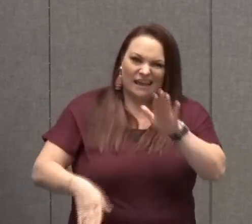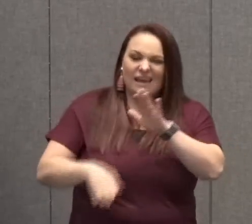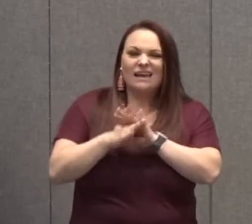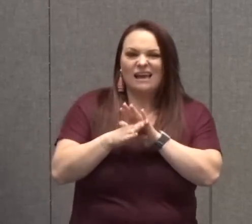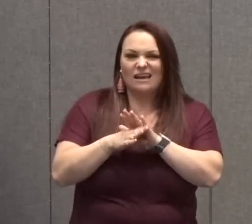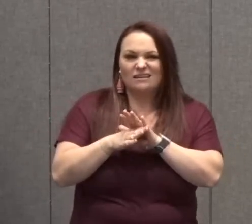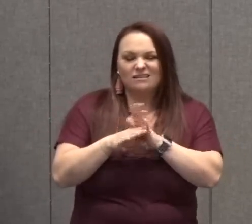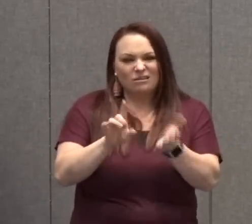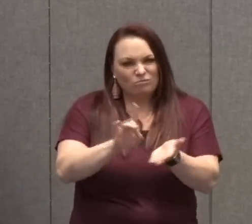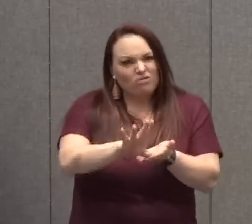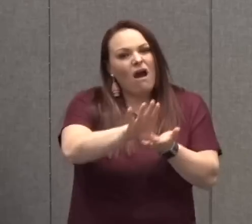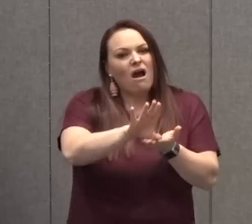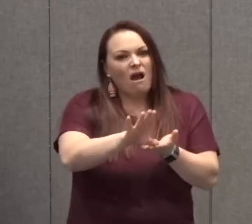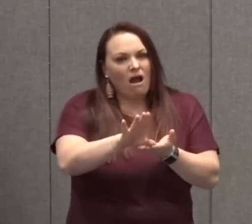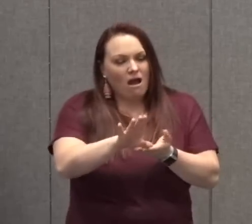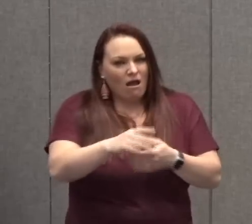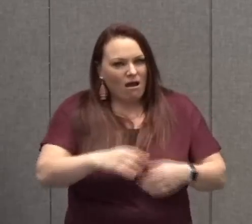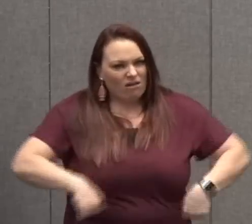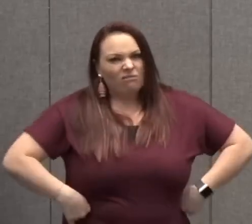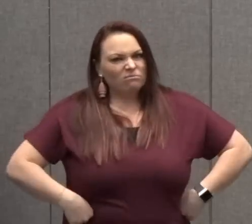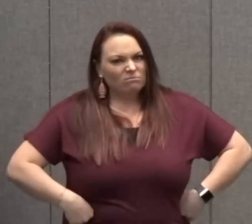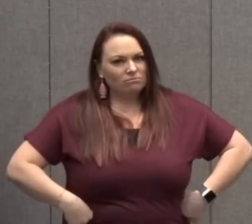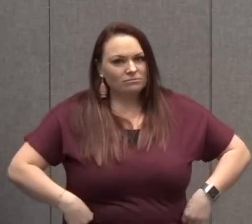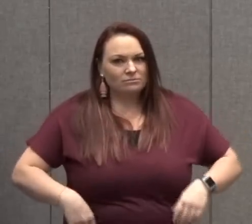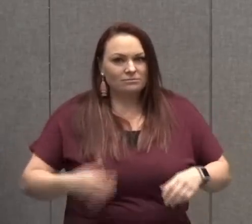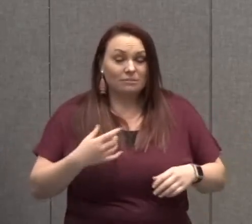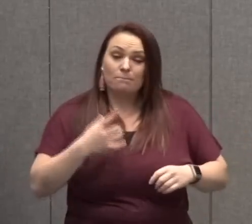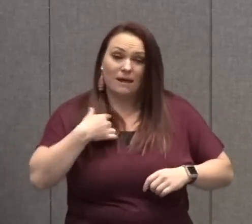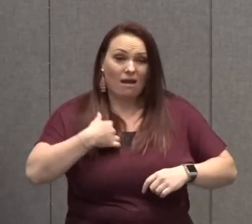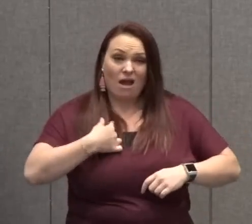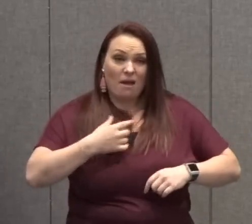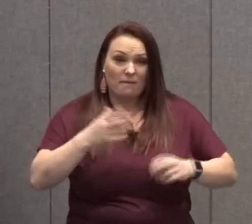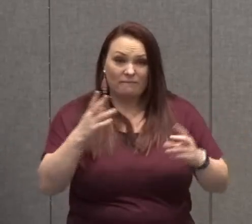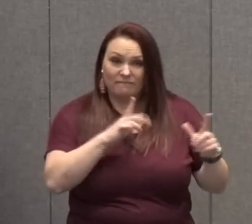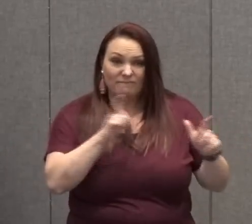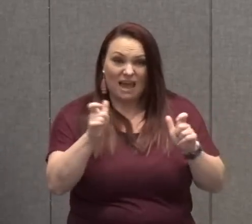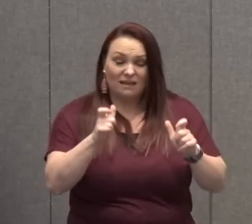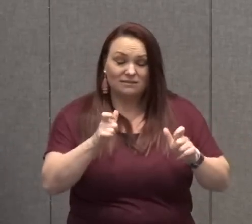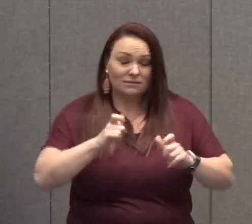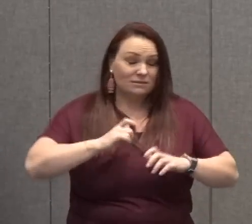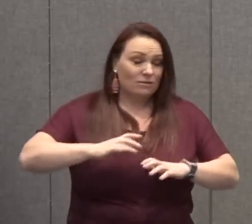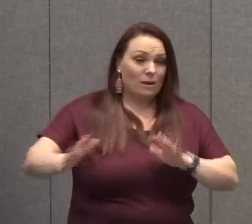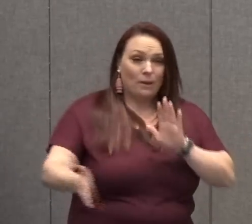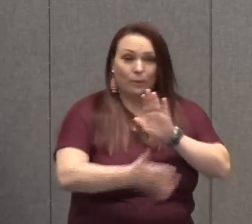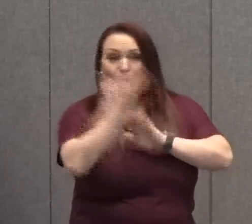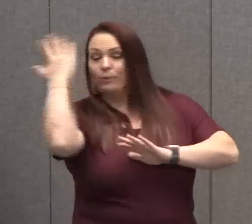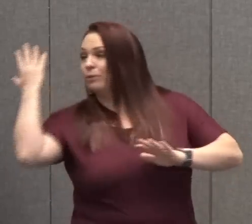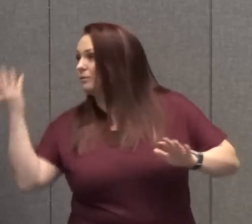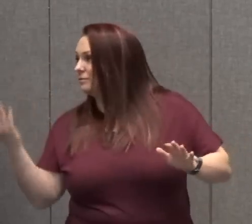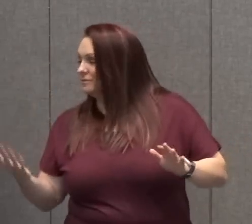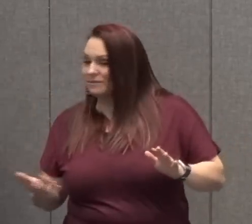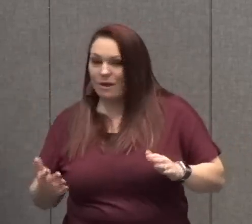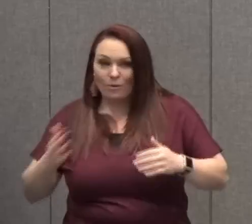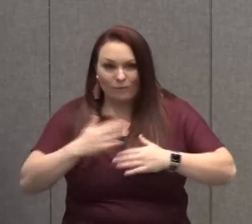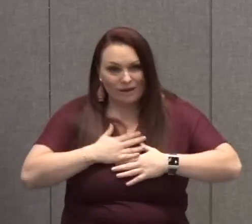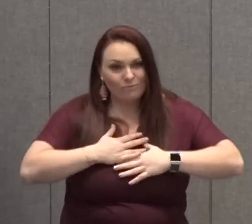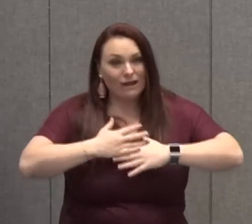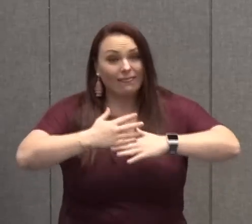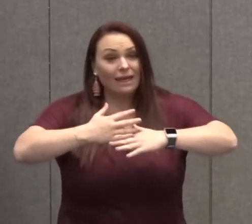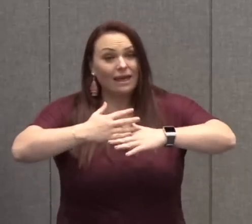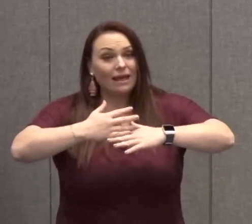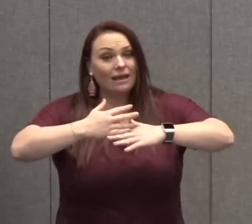keep saying that. He didn't. And I'm so fast that it was probably a blur on the TV. And we learned to breathe in and breathe out.